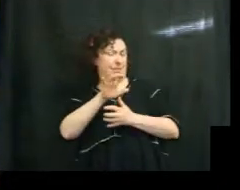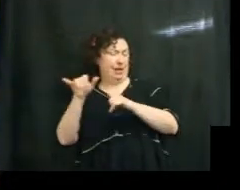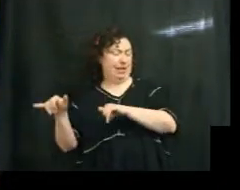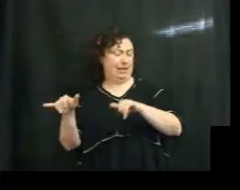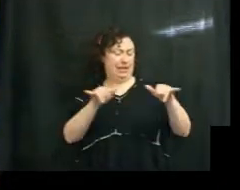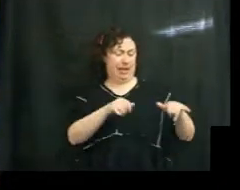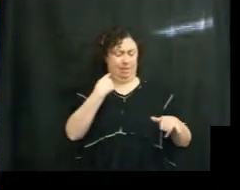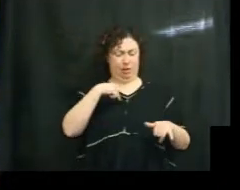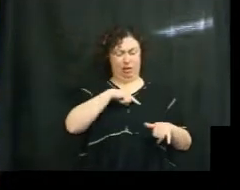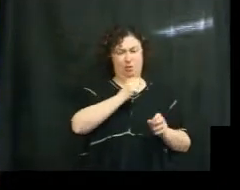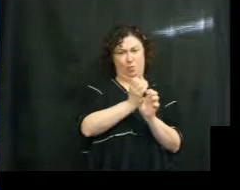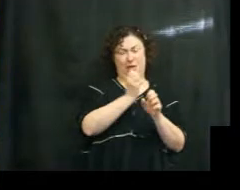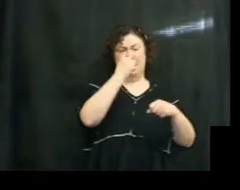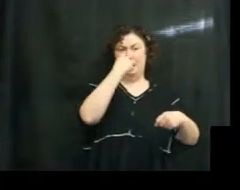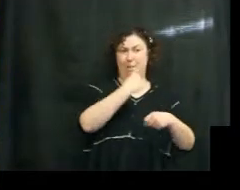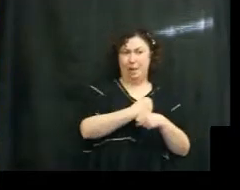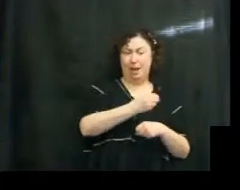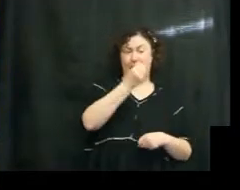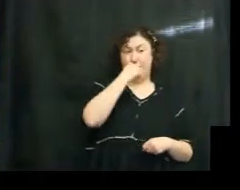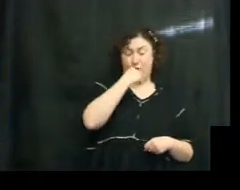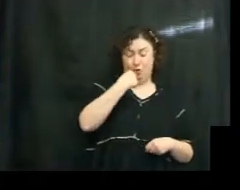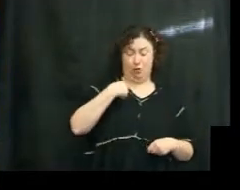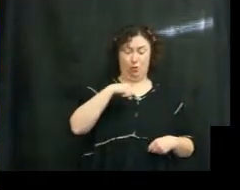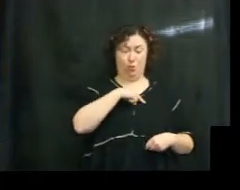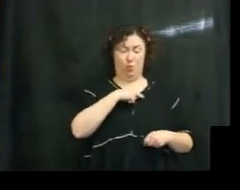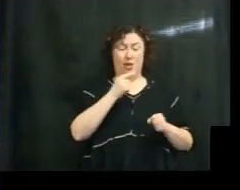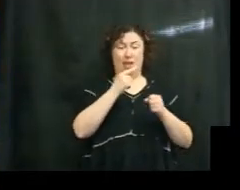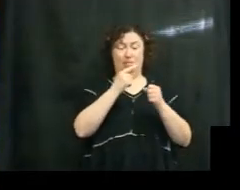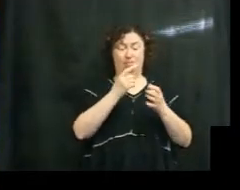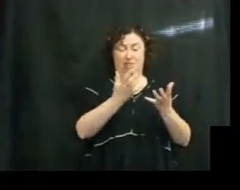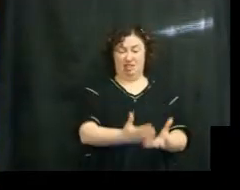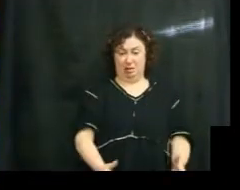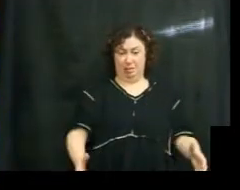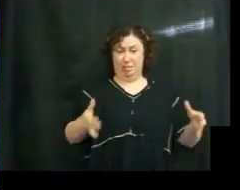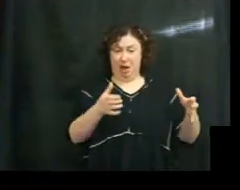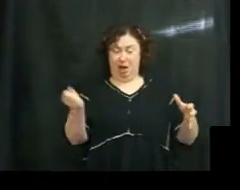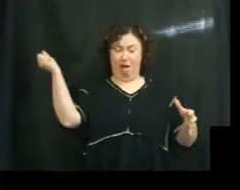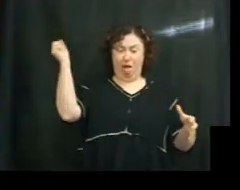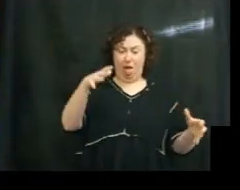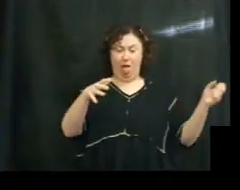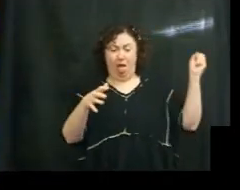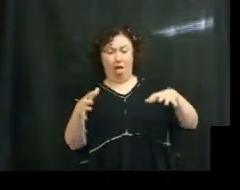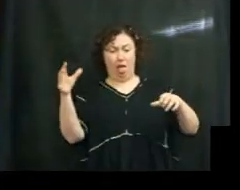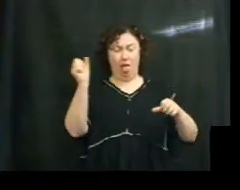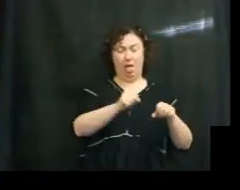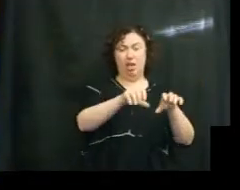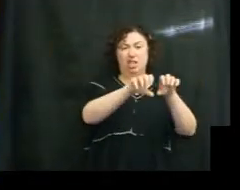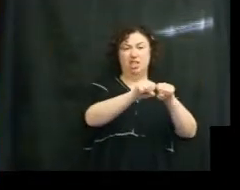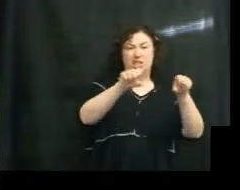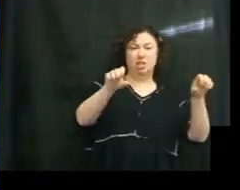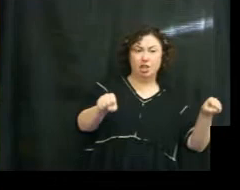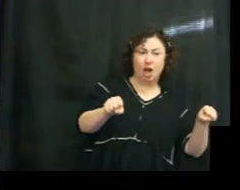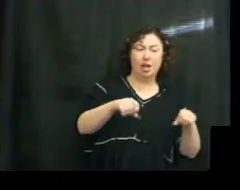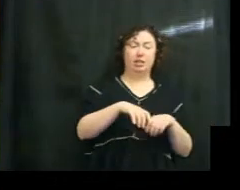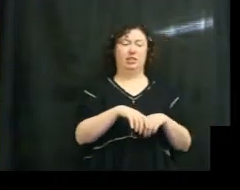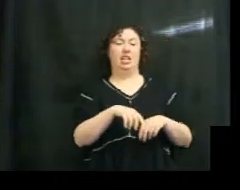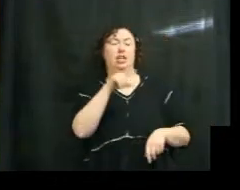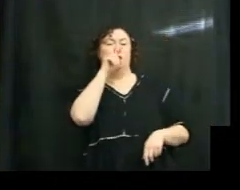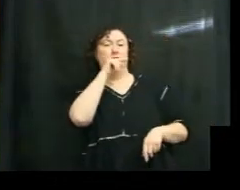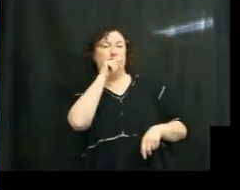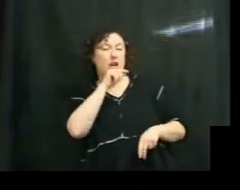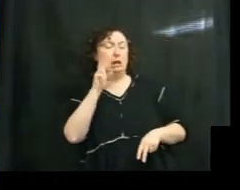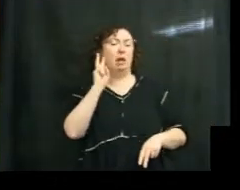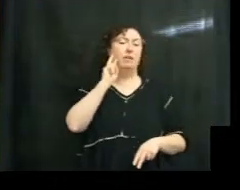and throw in sausage, crab, shrimp, chicken, vegetables, rice, whatever's in the kitchen,